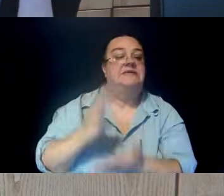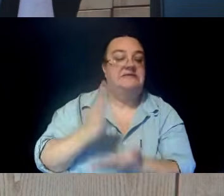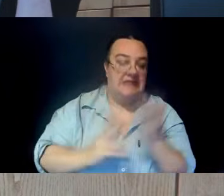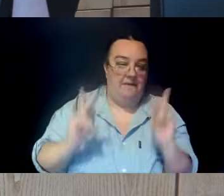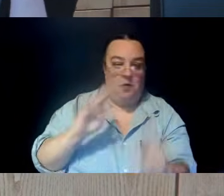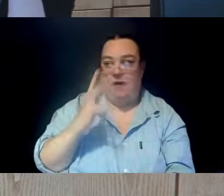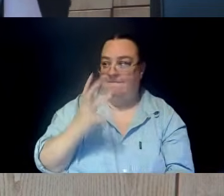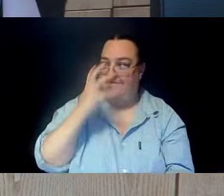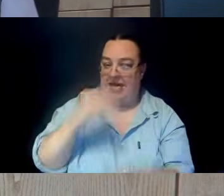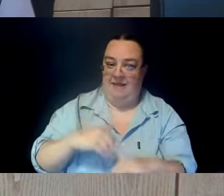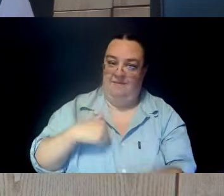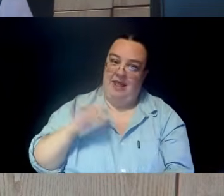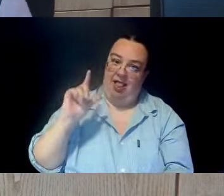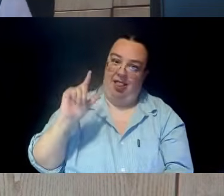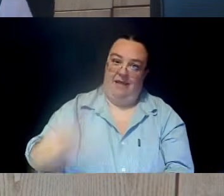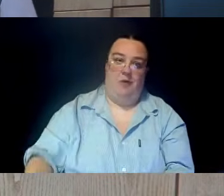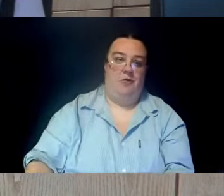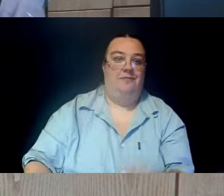at me later.